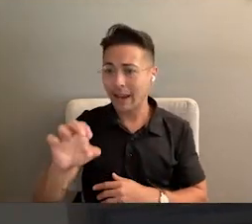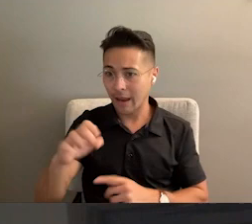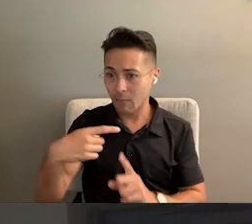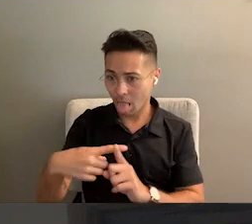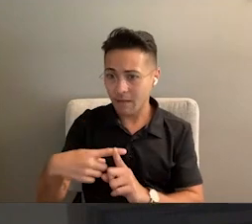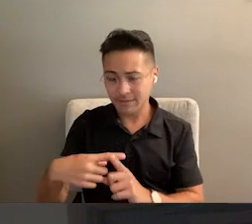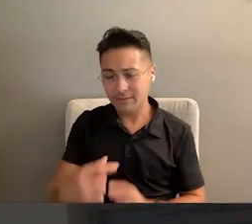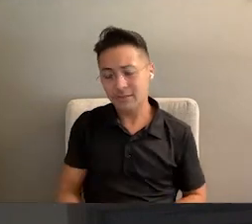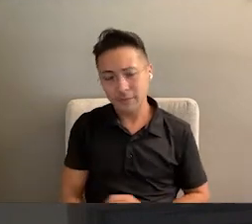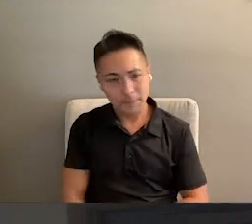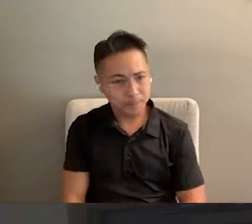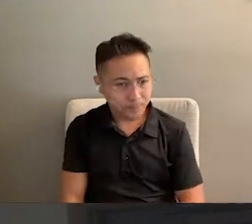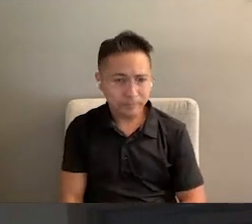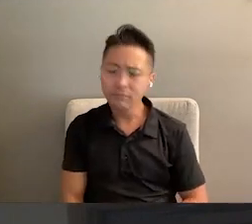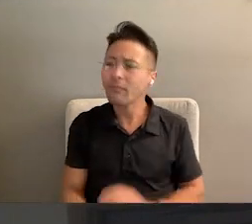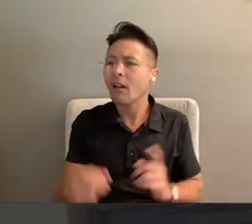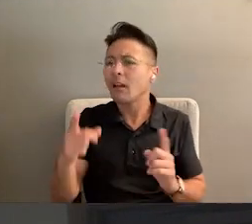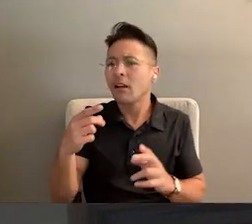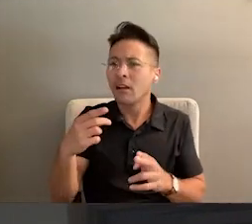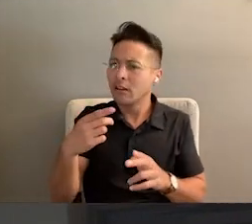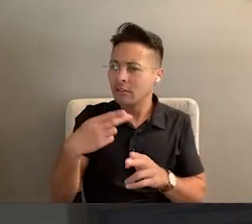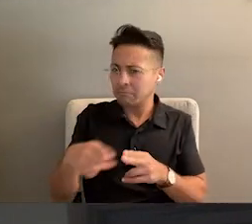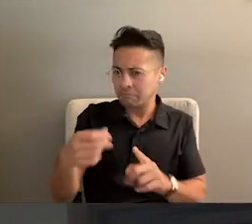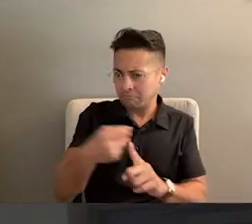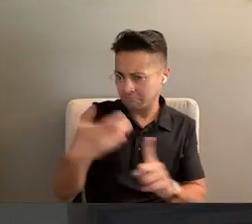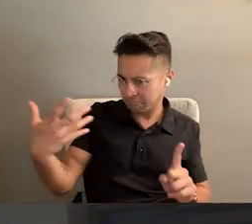or Consumer Directed Care Plus will be one of those options.